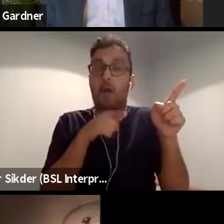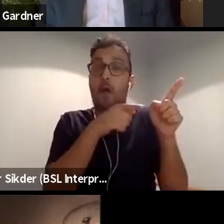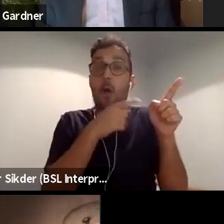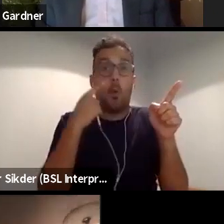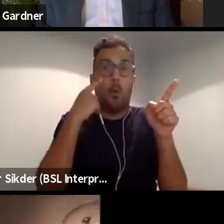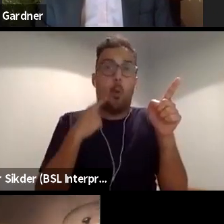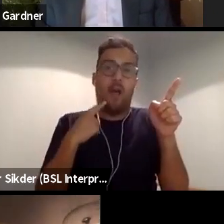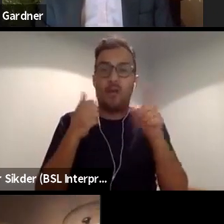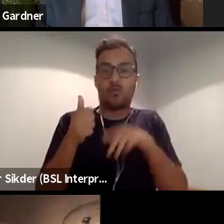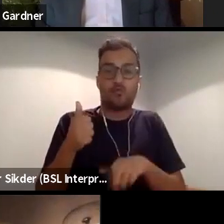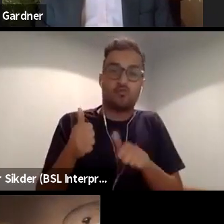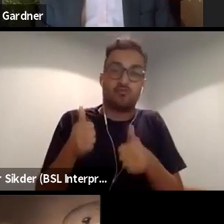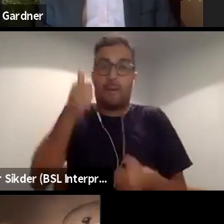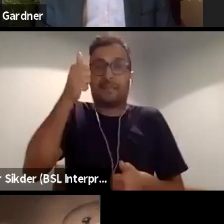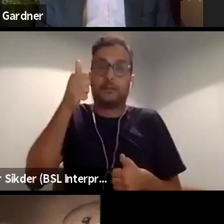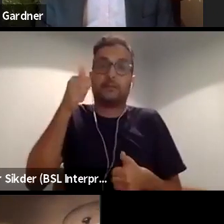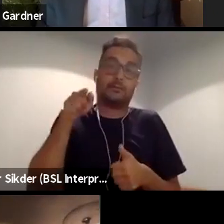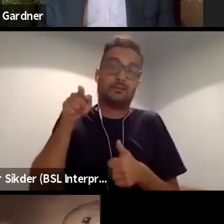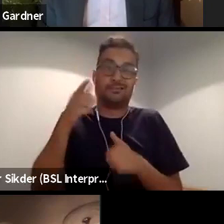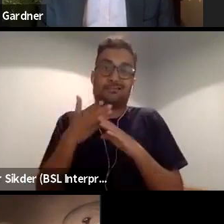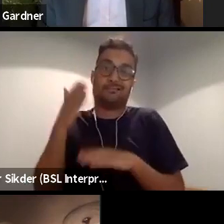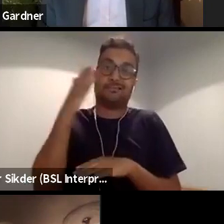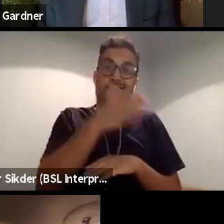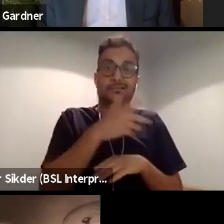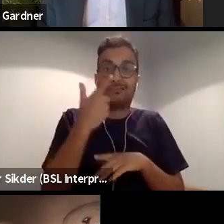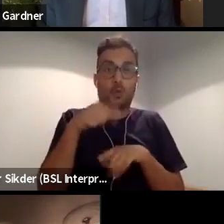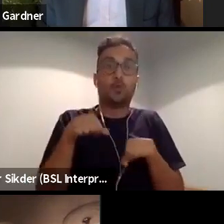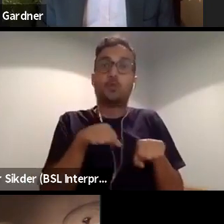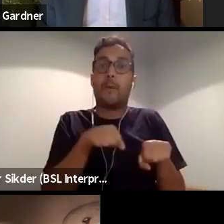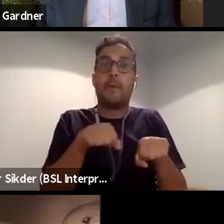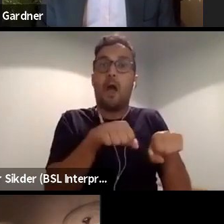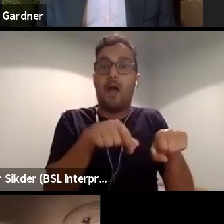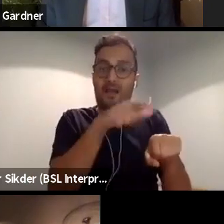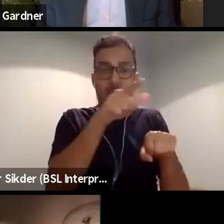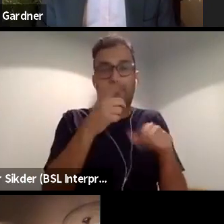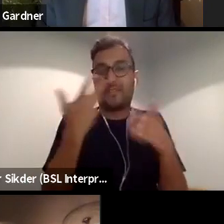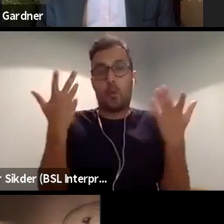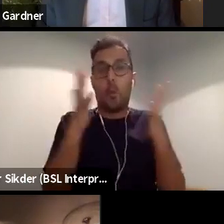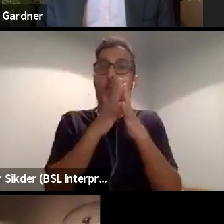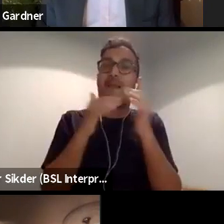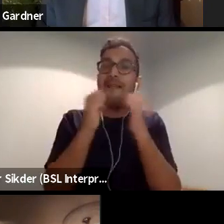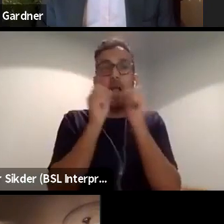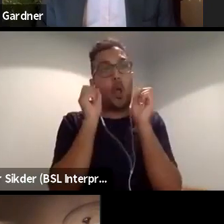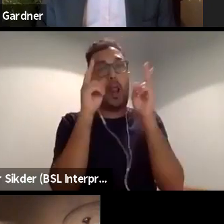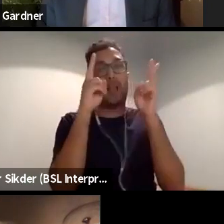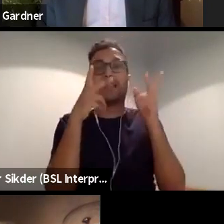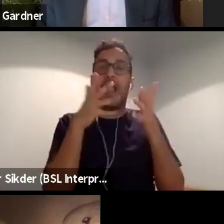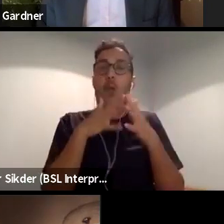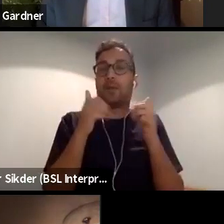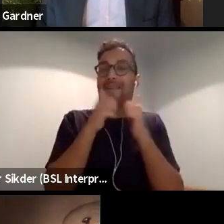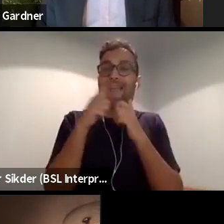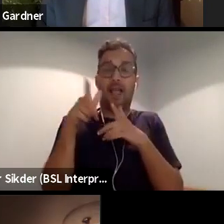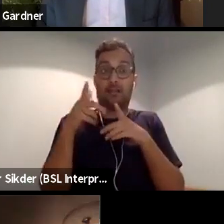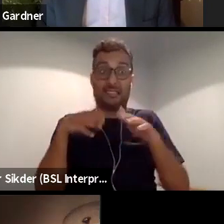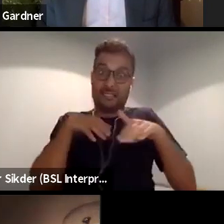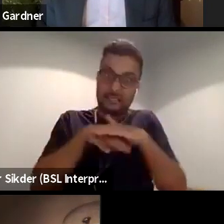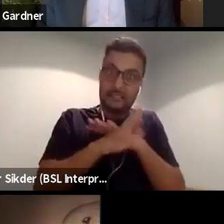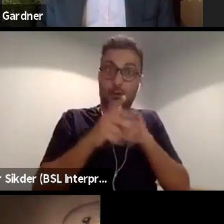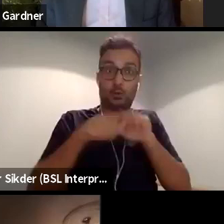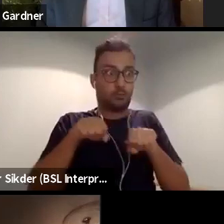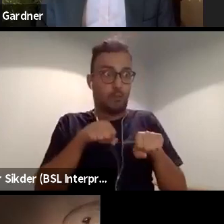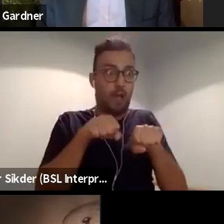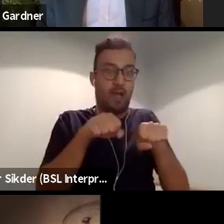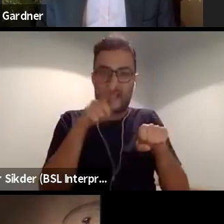into a supermarket during a holiday weekend and targeted